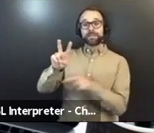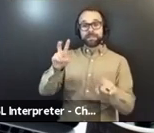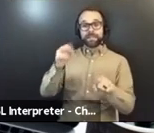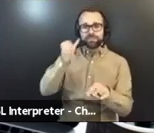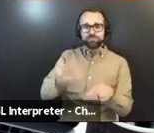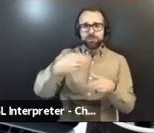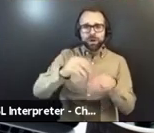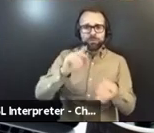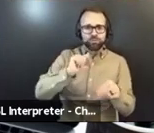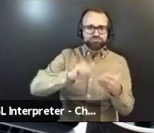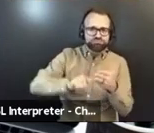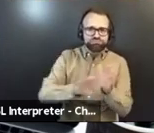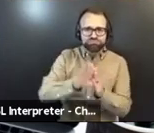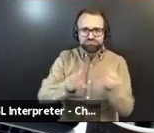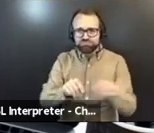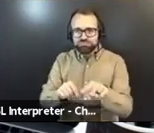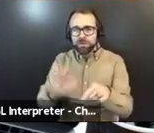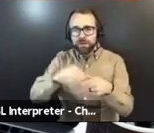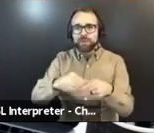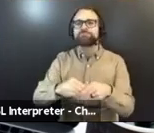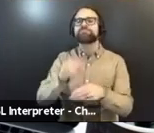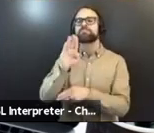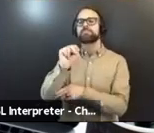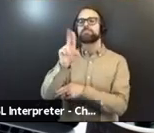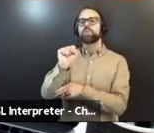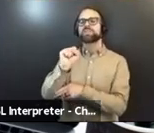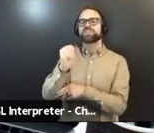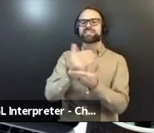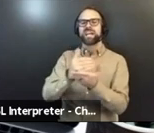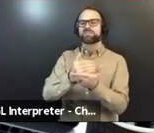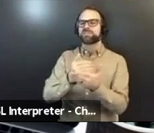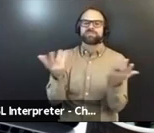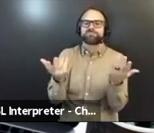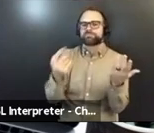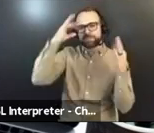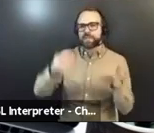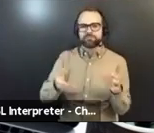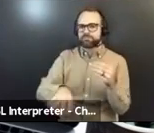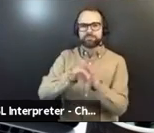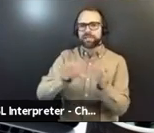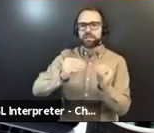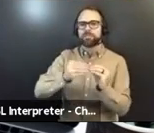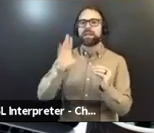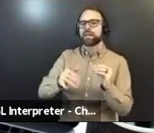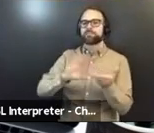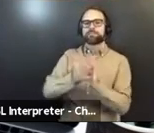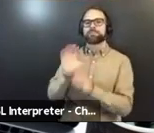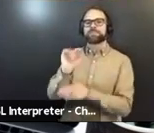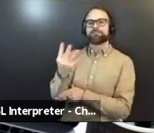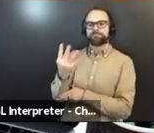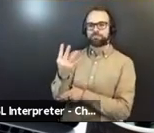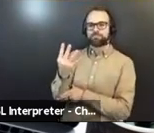R&D, give yourself a bonus salary, decide whatever number you want. And then you can claim that, because that'd be a T4 salary.